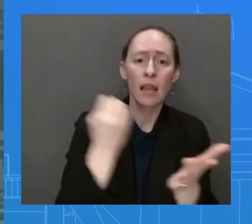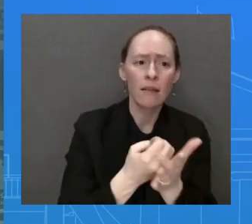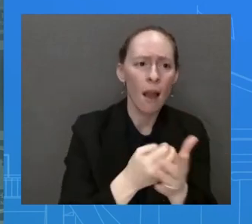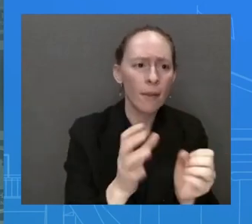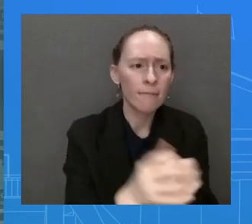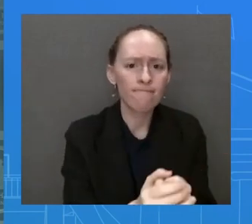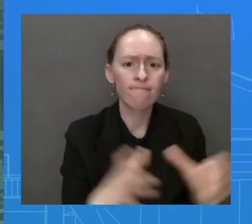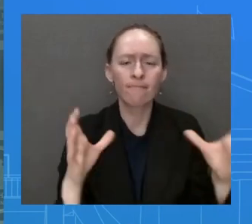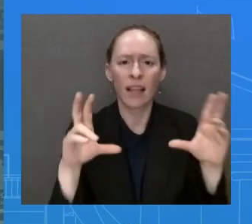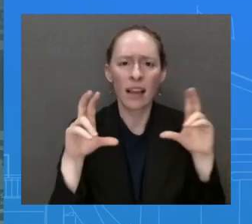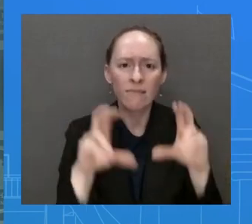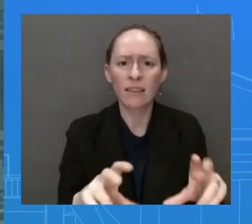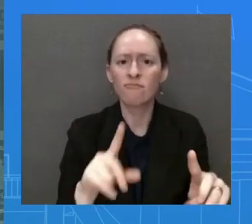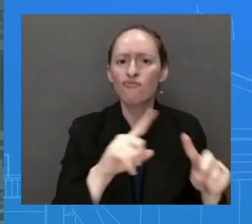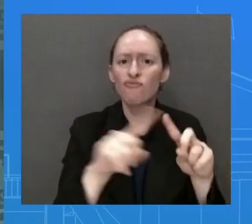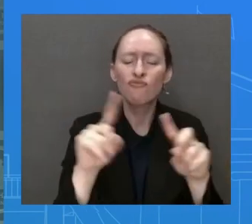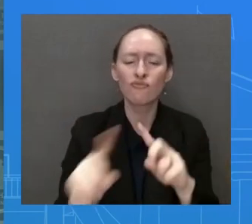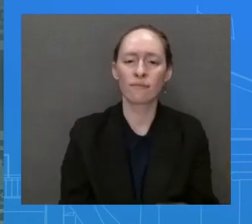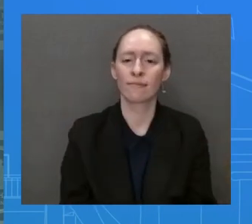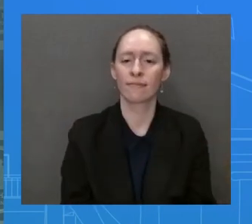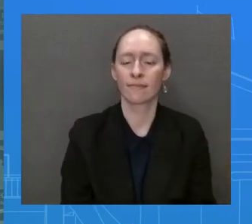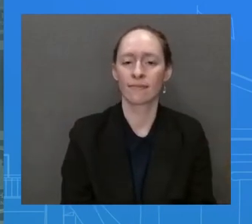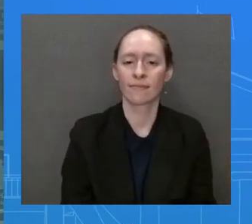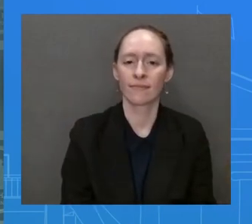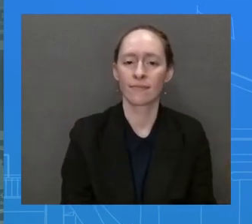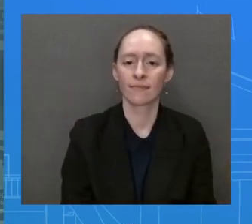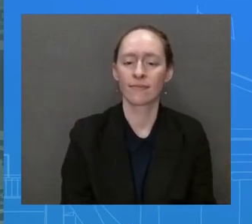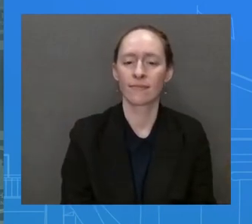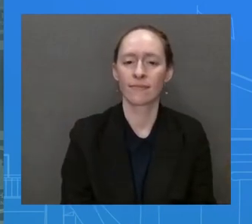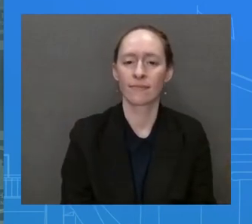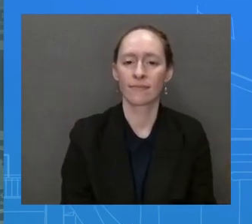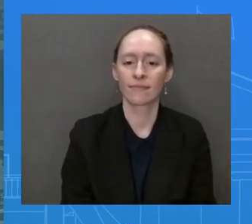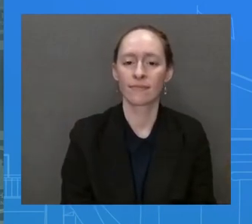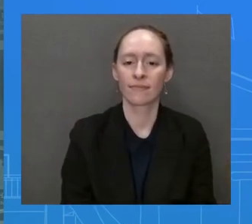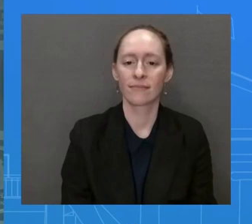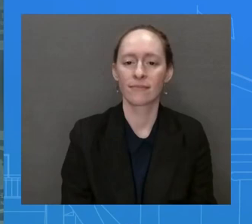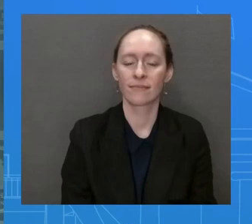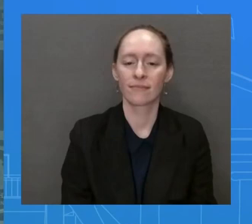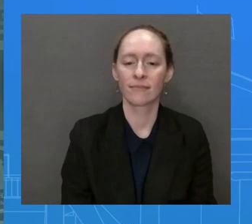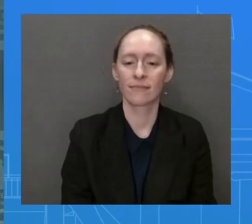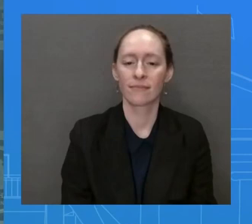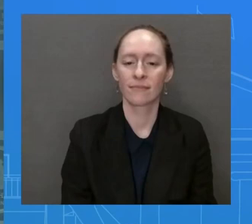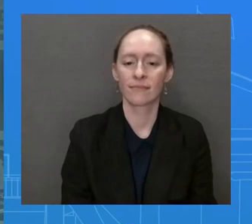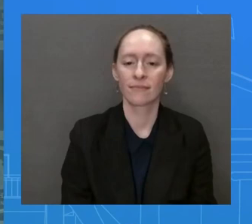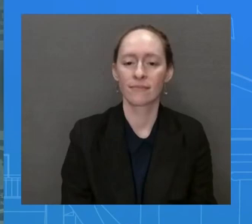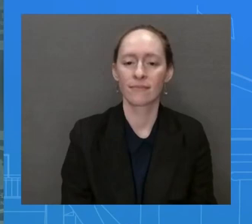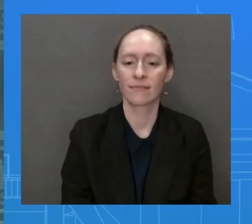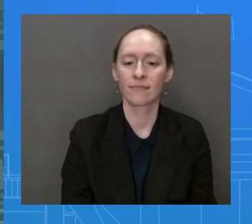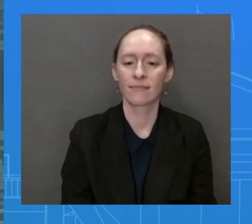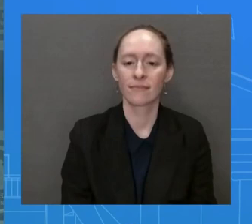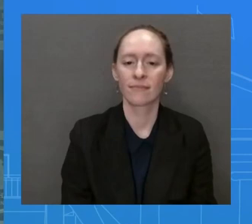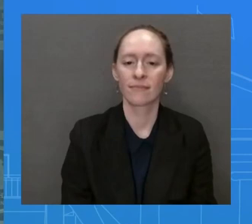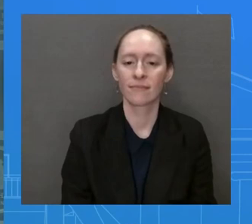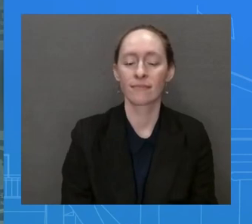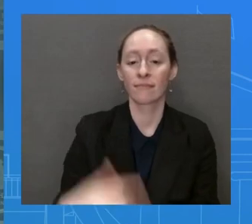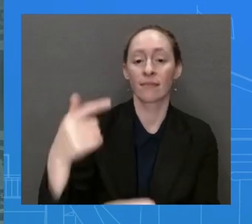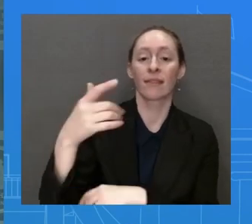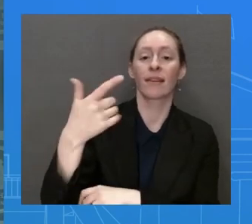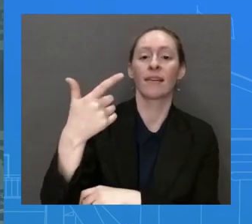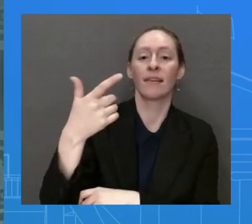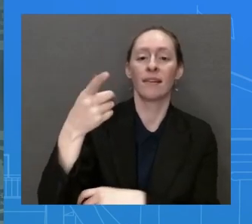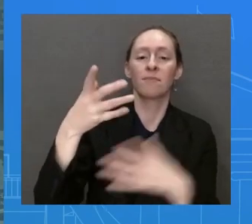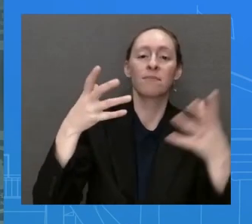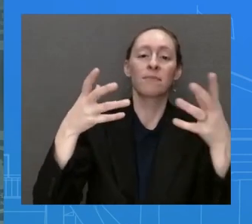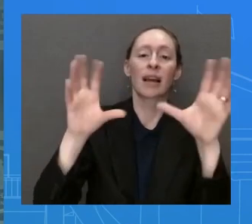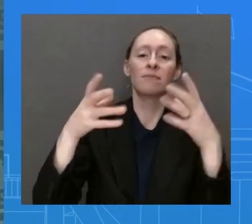the Golden State Warriors to the White House to celebrate their 2022 NBA championship. And next Friday,